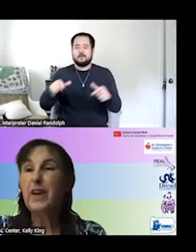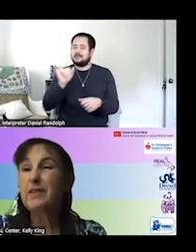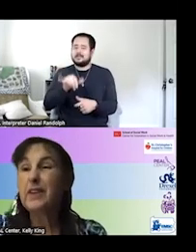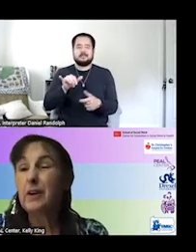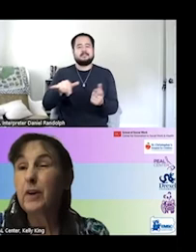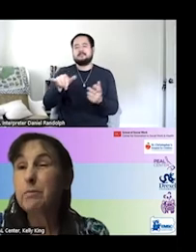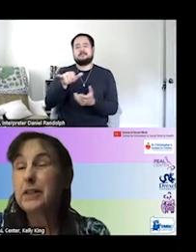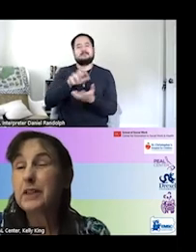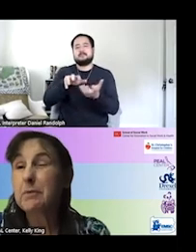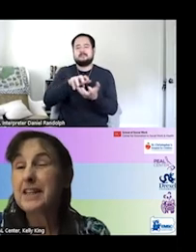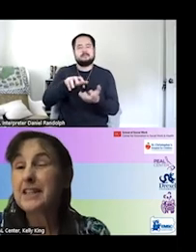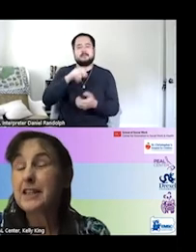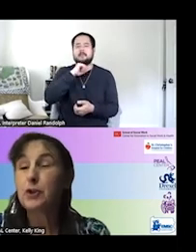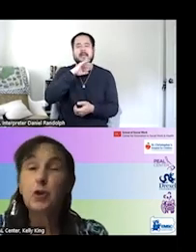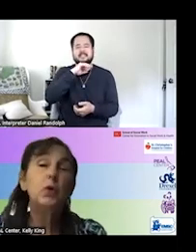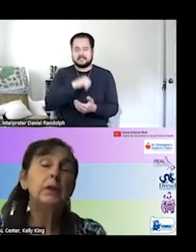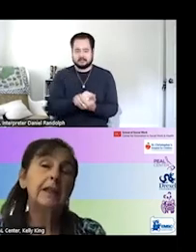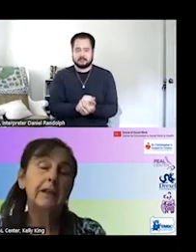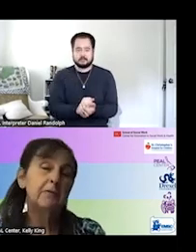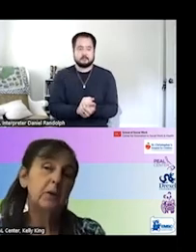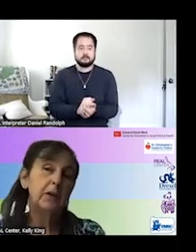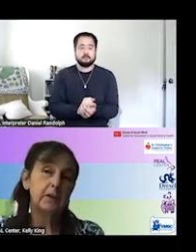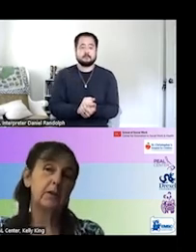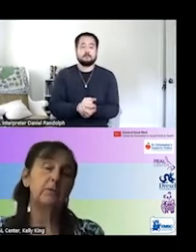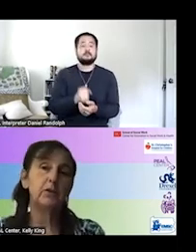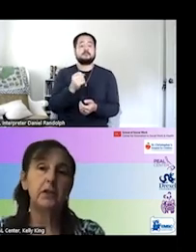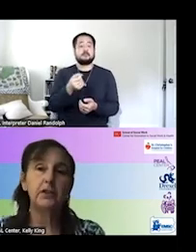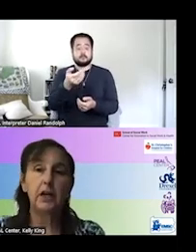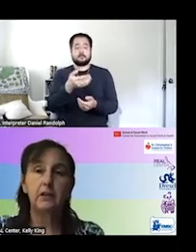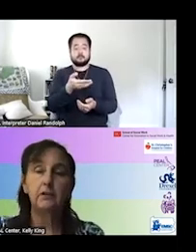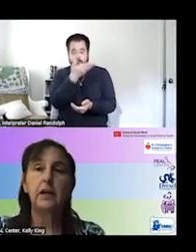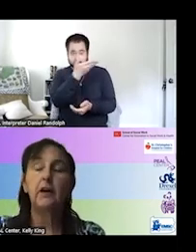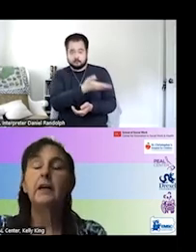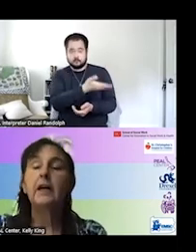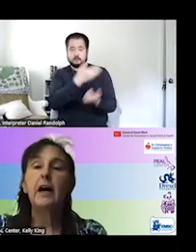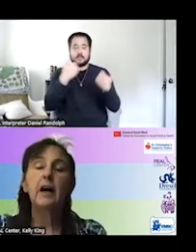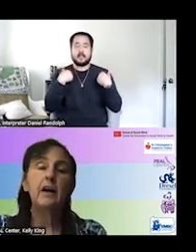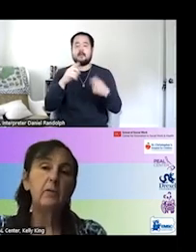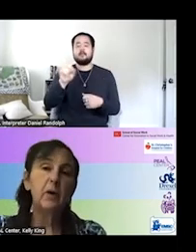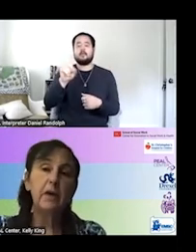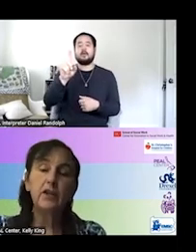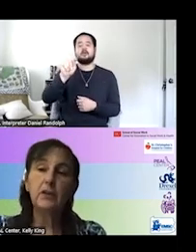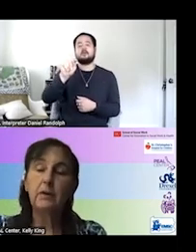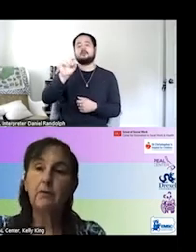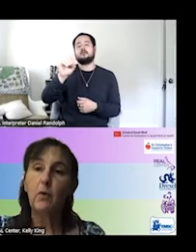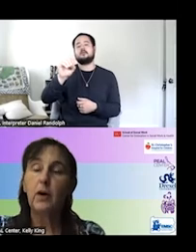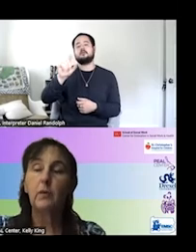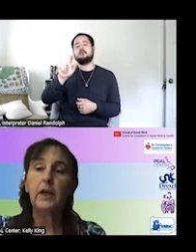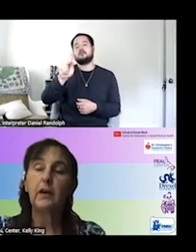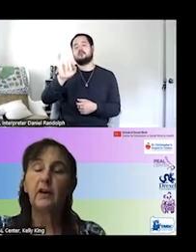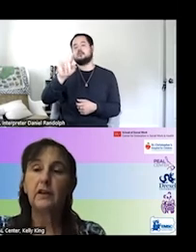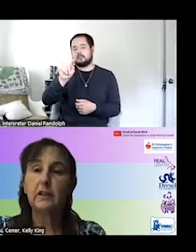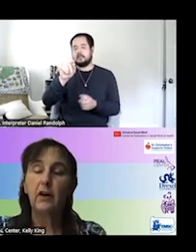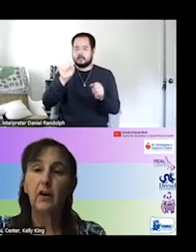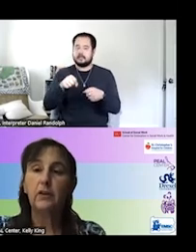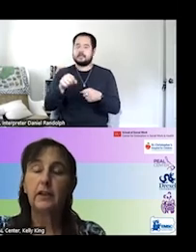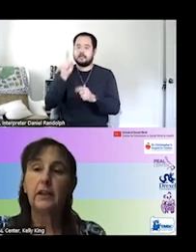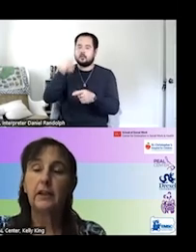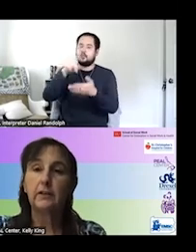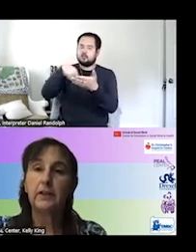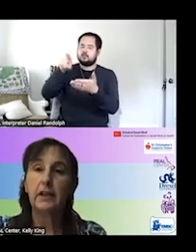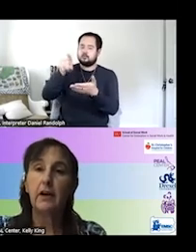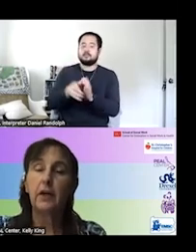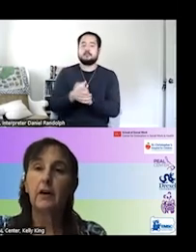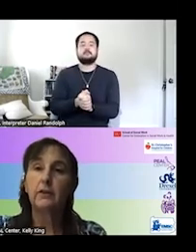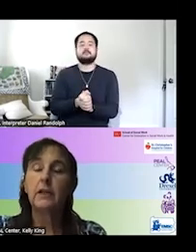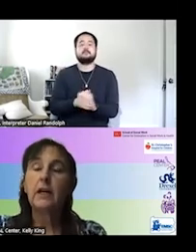And we put some of these in the toolkit for you, so be sure to check those out. We mentioned before we heard the